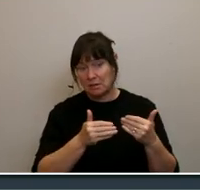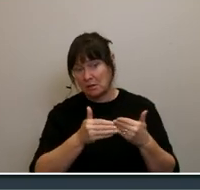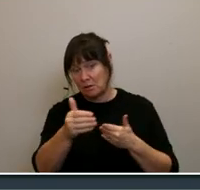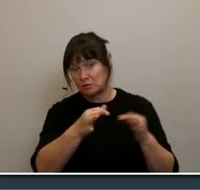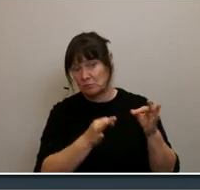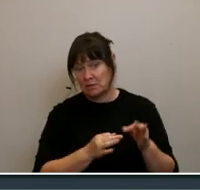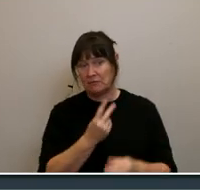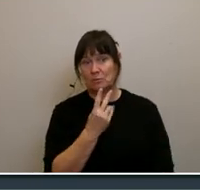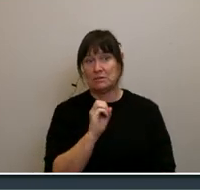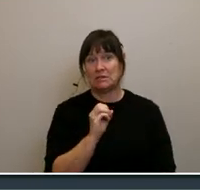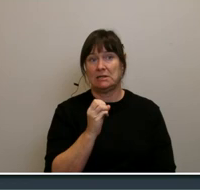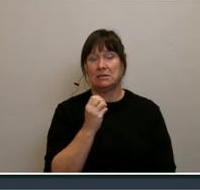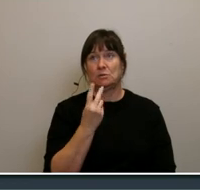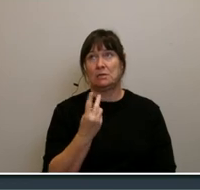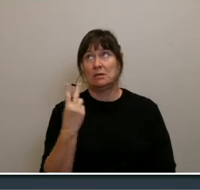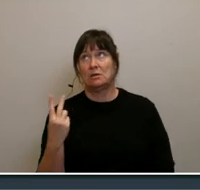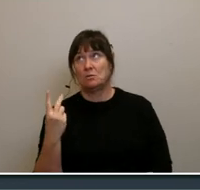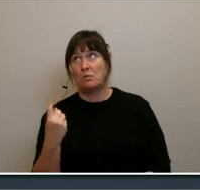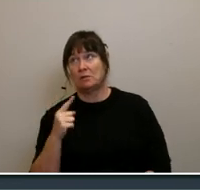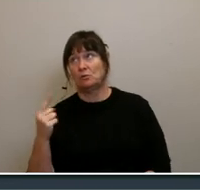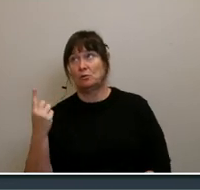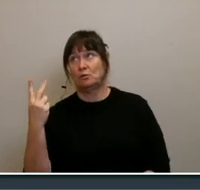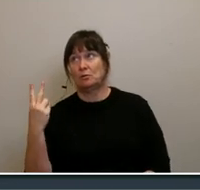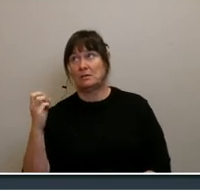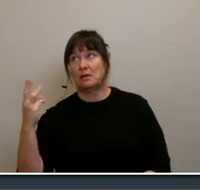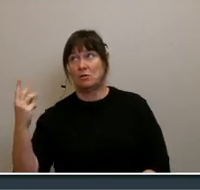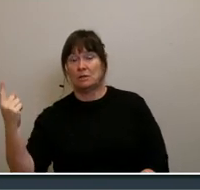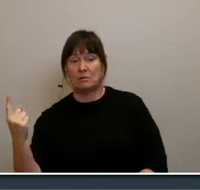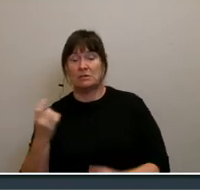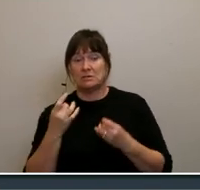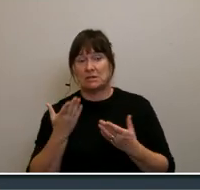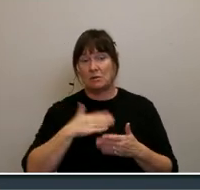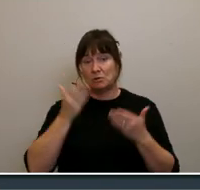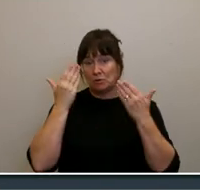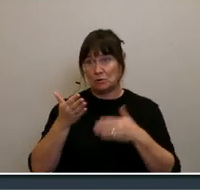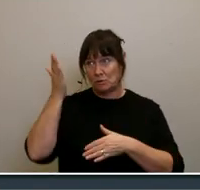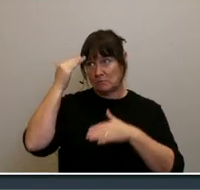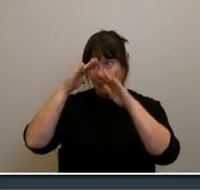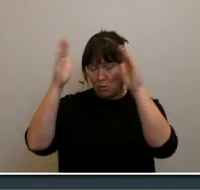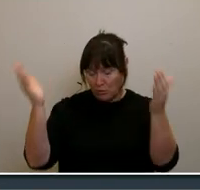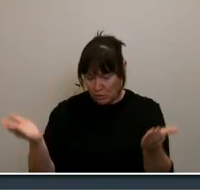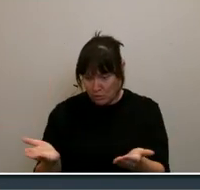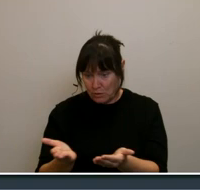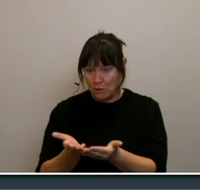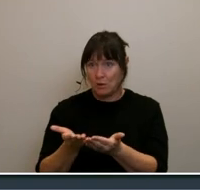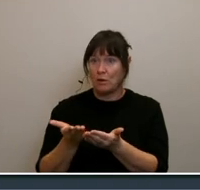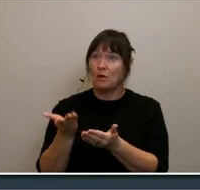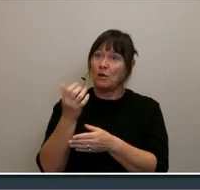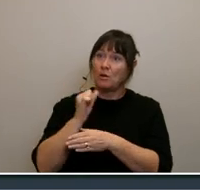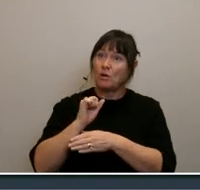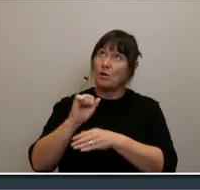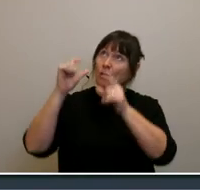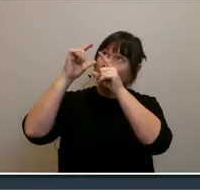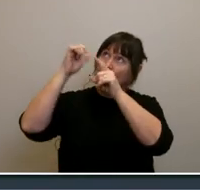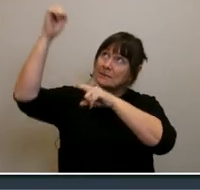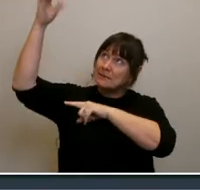for 2021 to 2031. To begin, I would like to acknowledge Mother Earth, together with her sun and